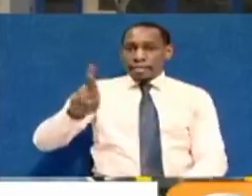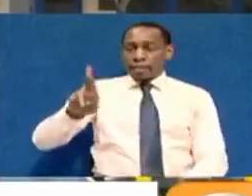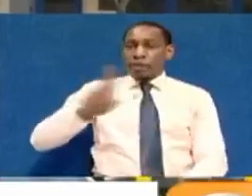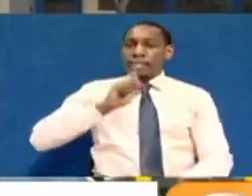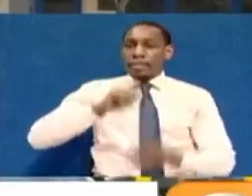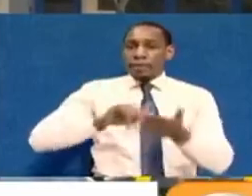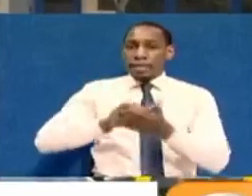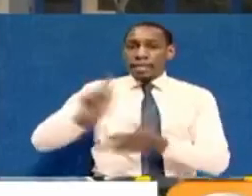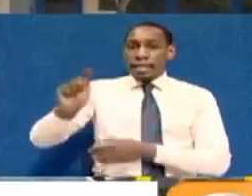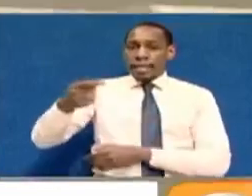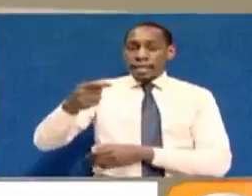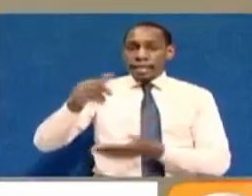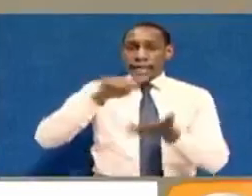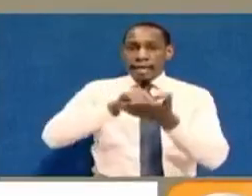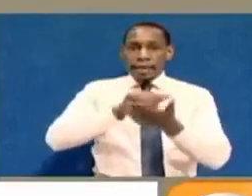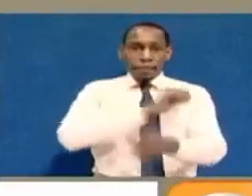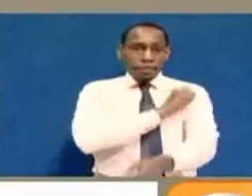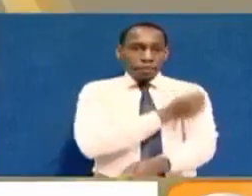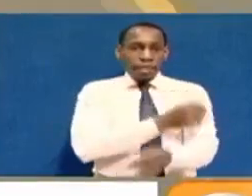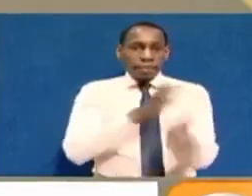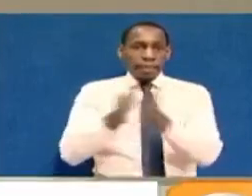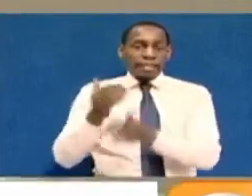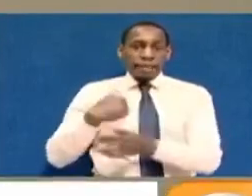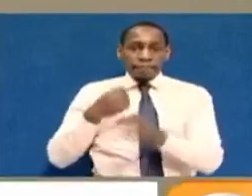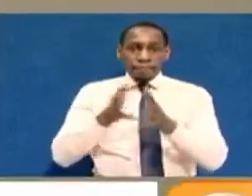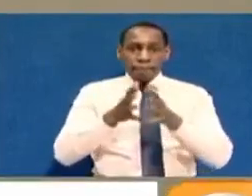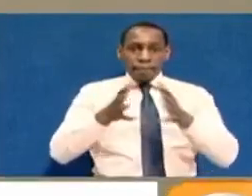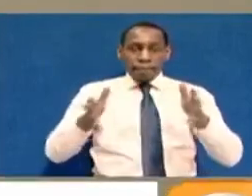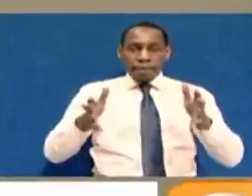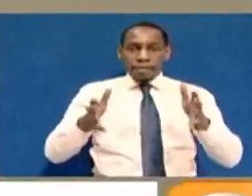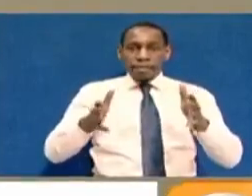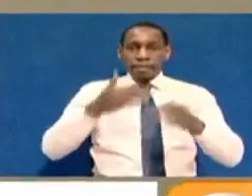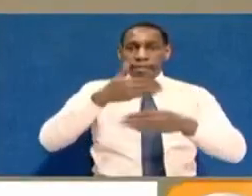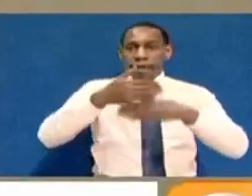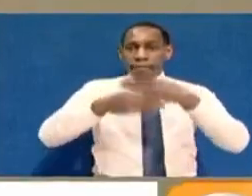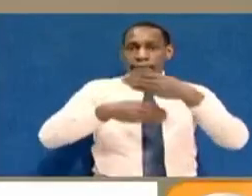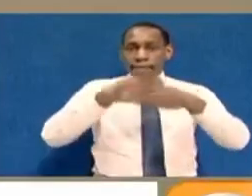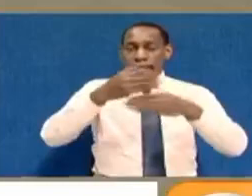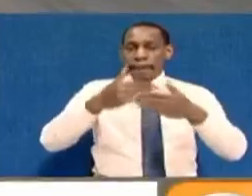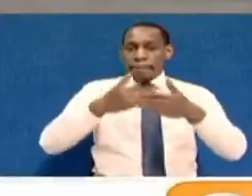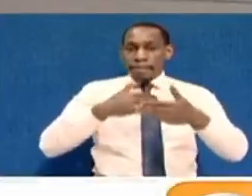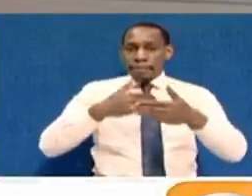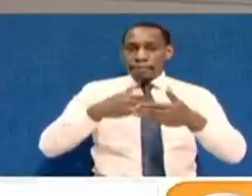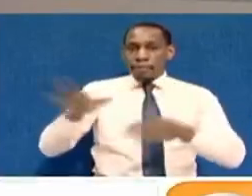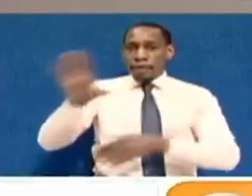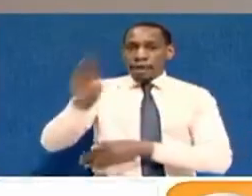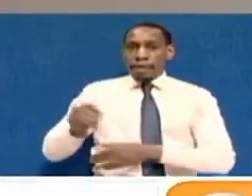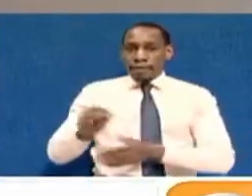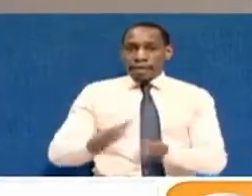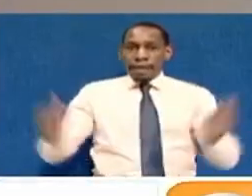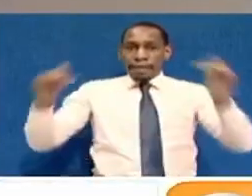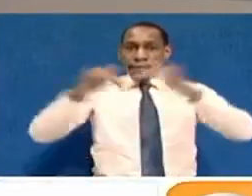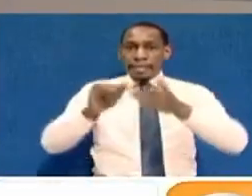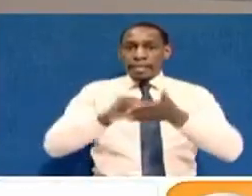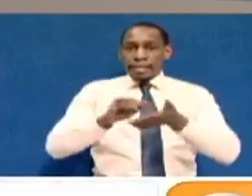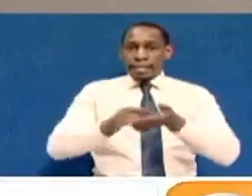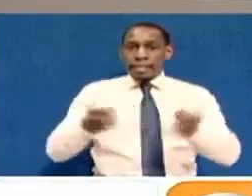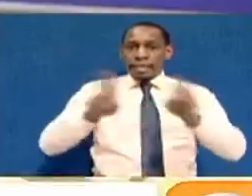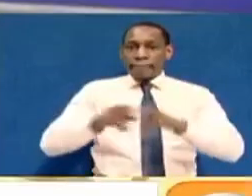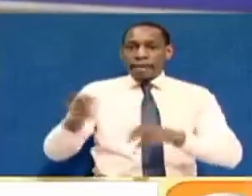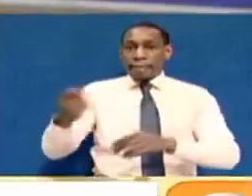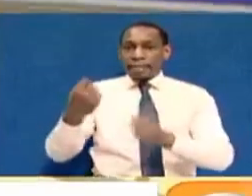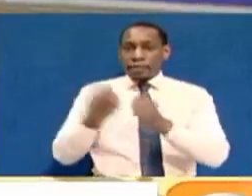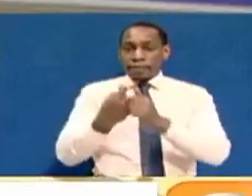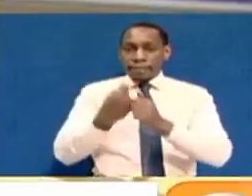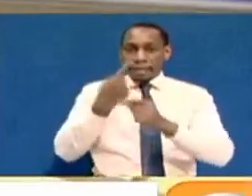that the Kenya Airports Authority had plans to enhance the facility's infrastructure ahead of the AFRI Cities Summit to be held in November